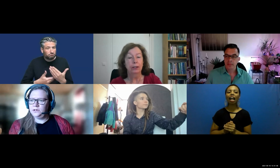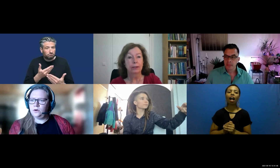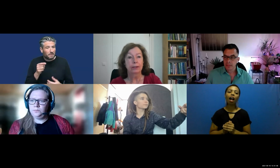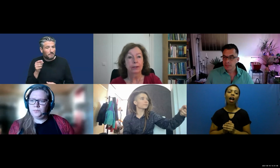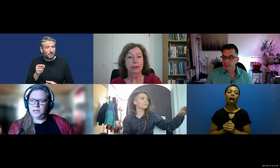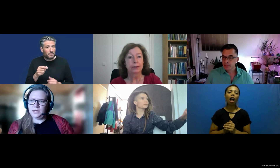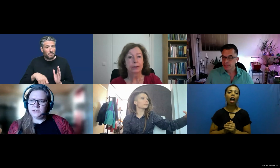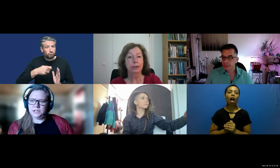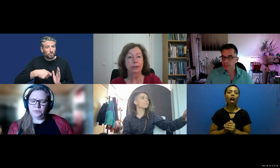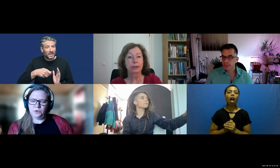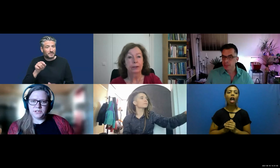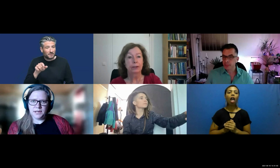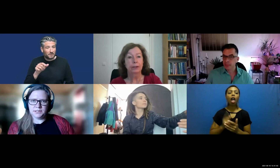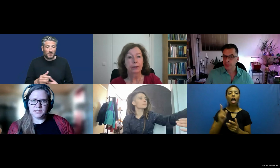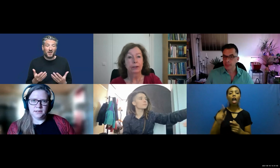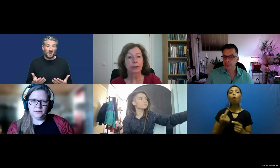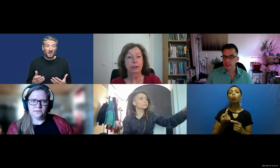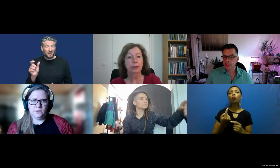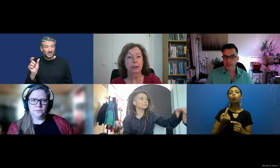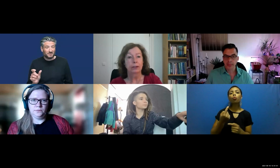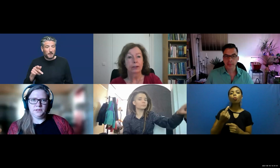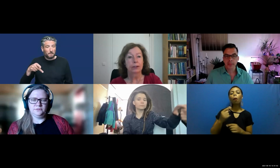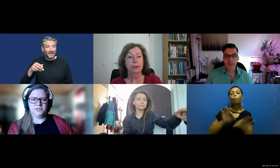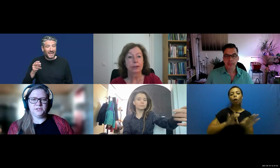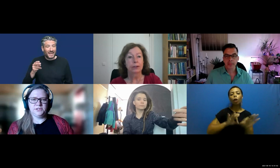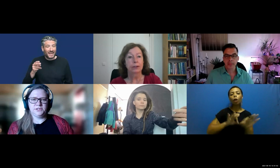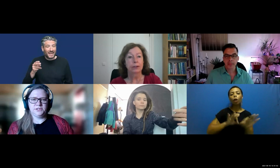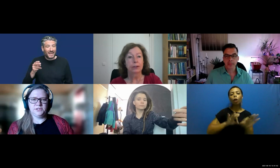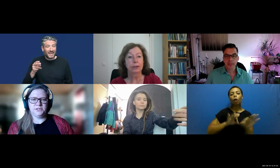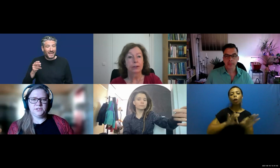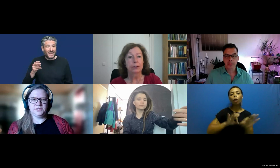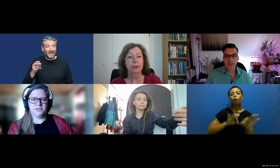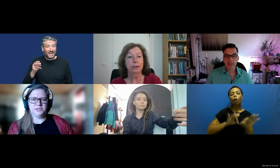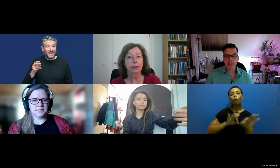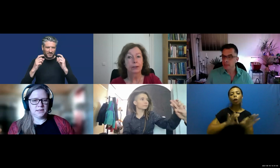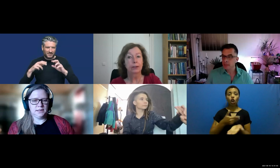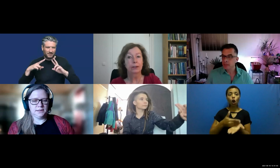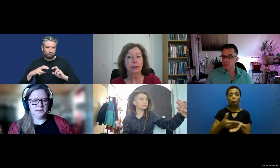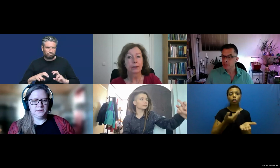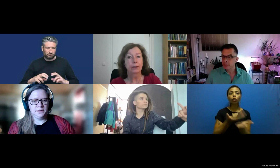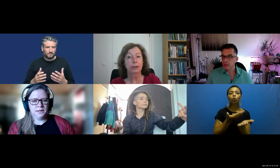It's an ongoing PhD project. So the first study was about prevalence,